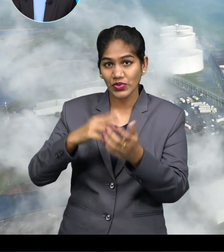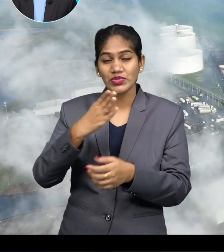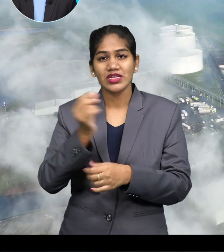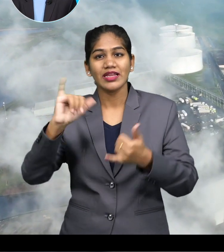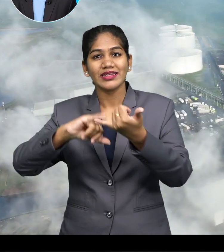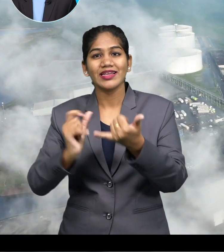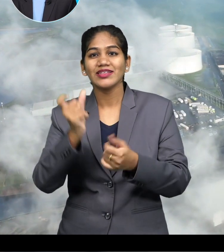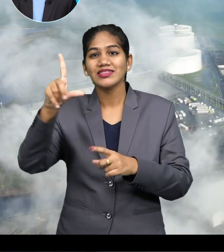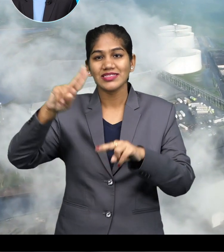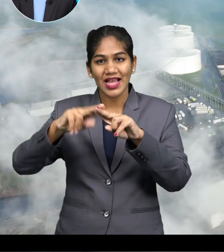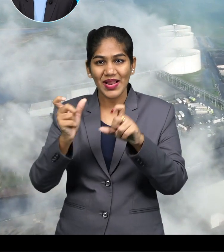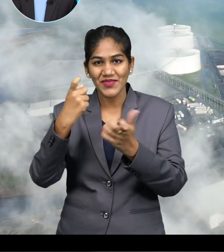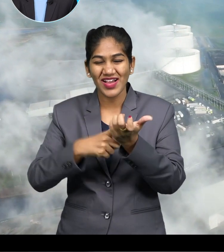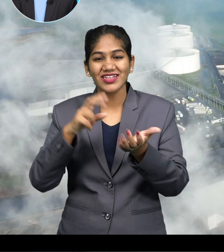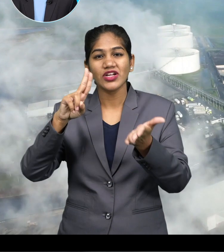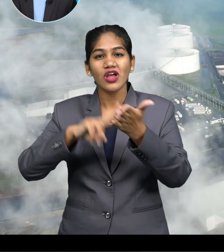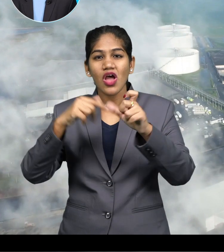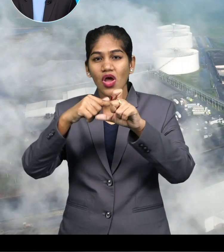the news.